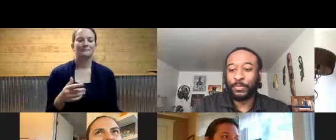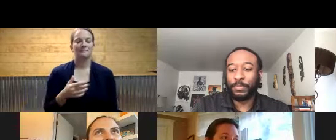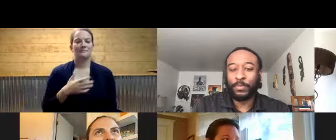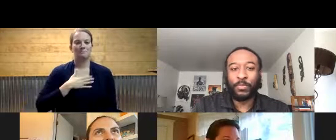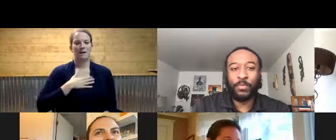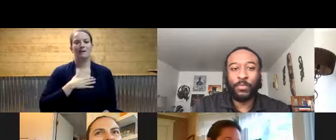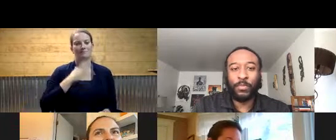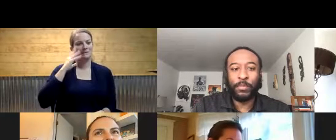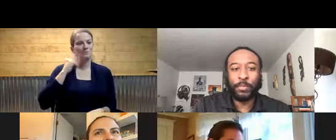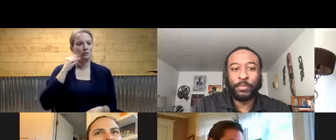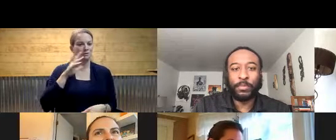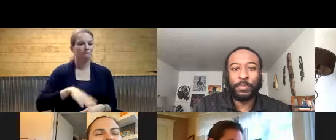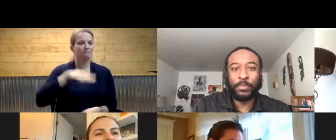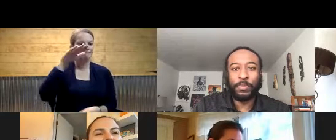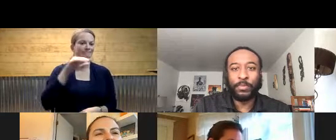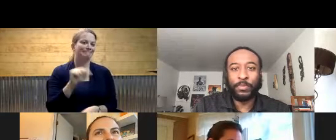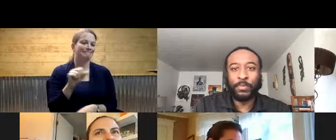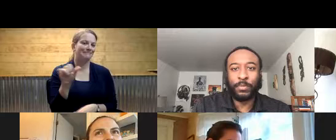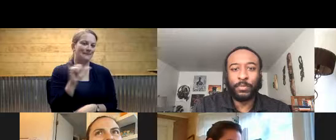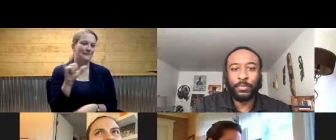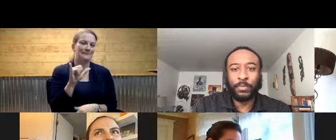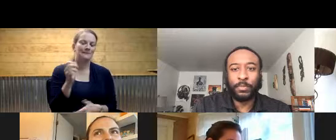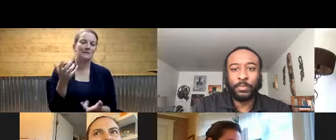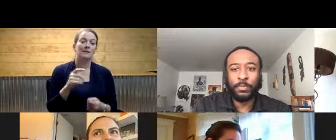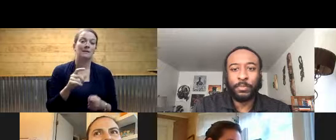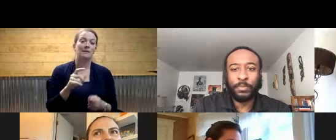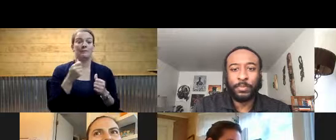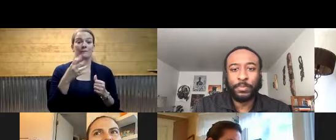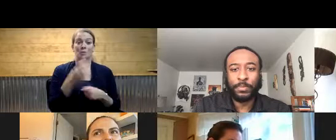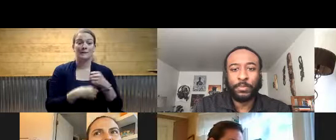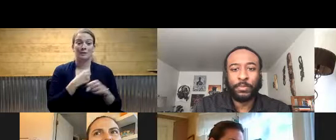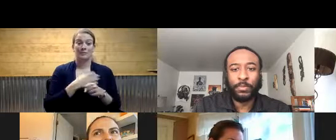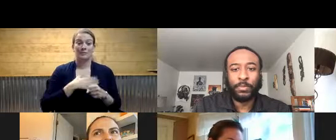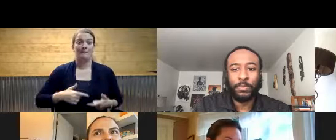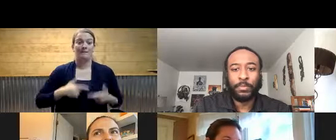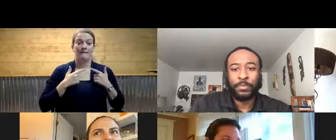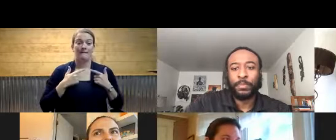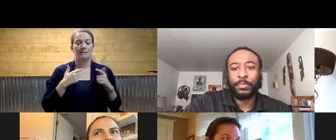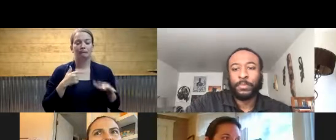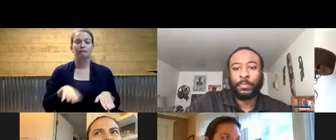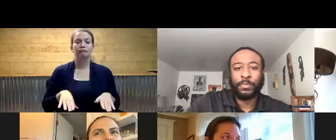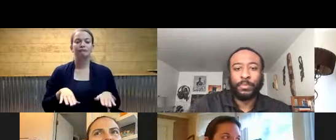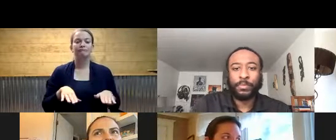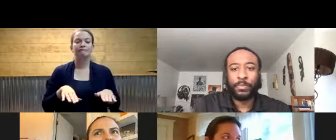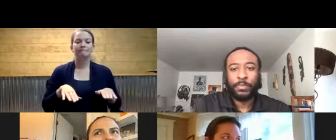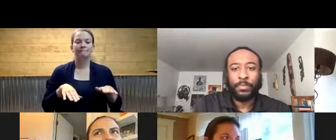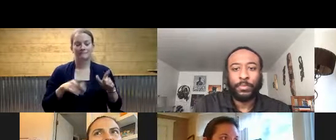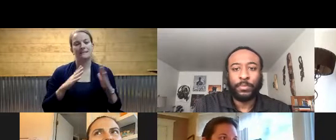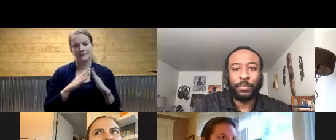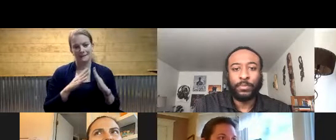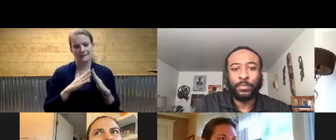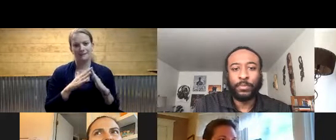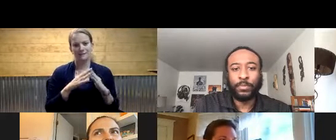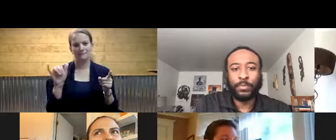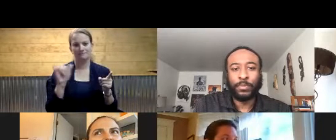well. Like in the first few years of my life, I literally grew up in the city as well.